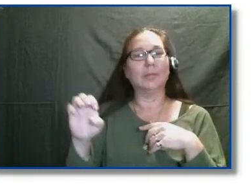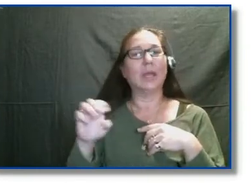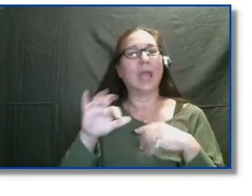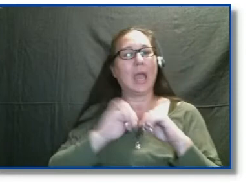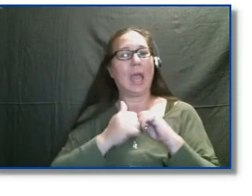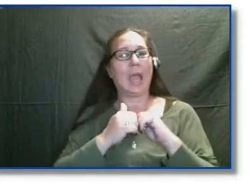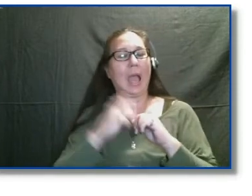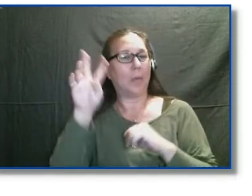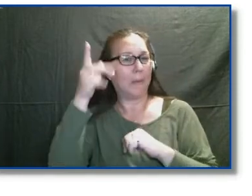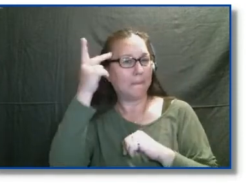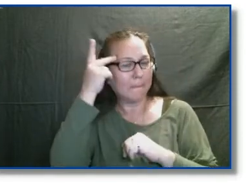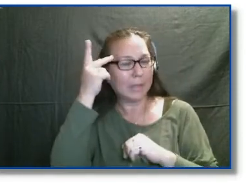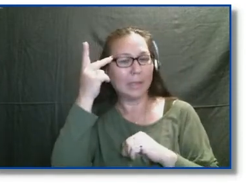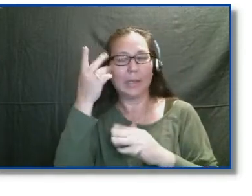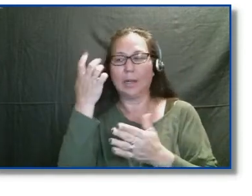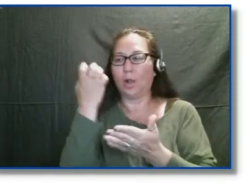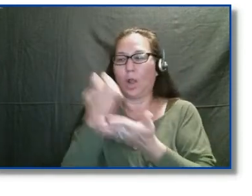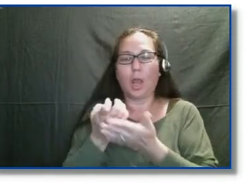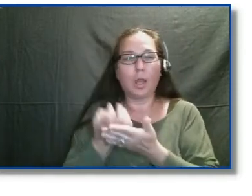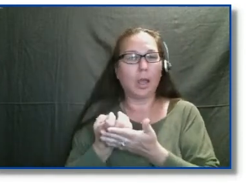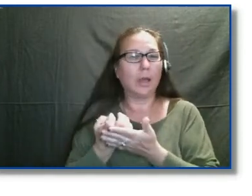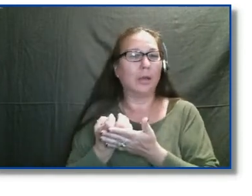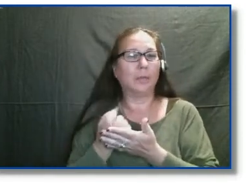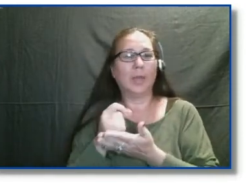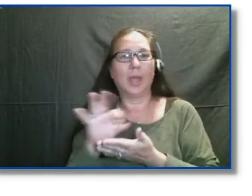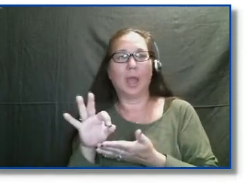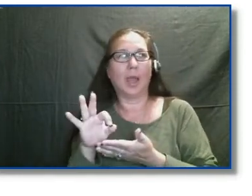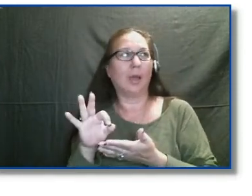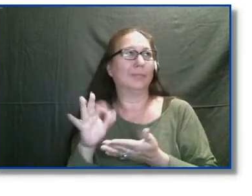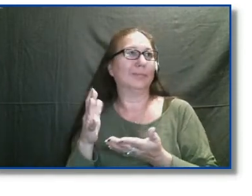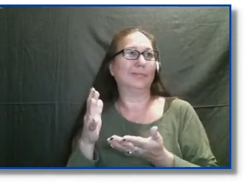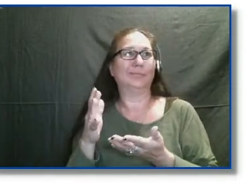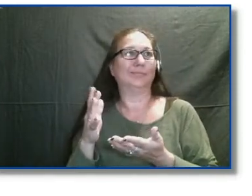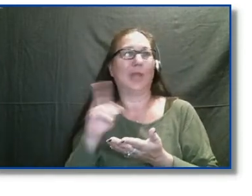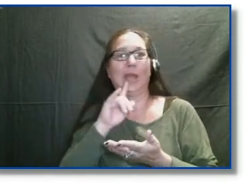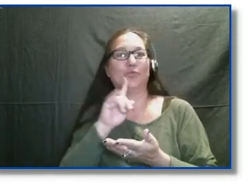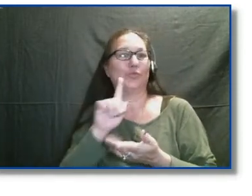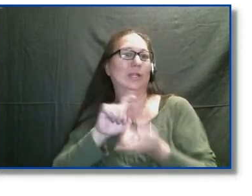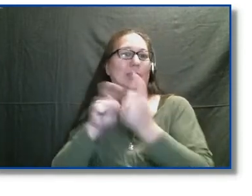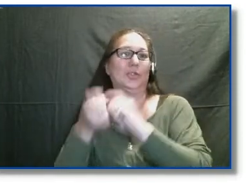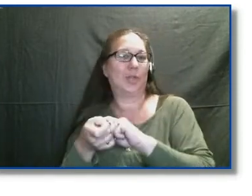political economy has changed and is now reflecting